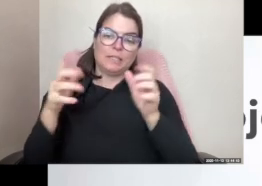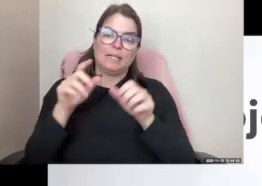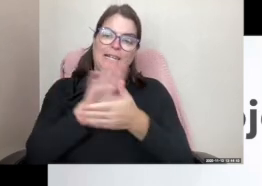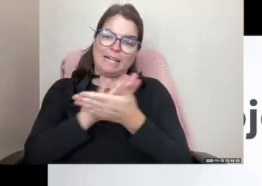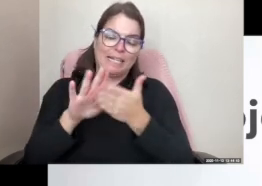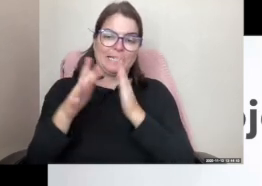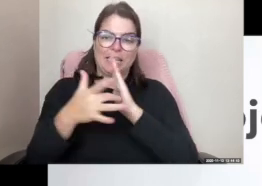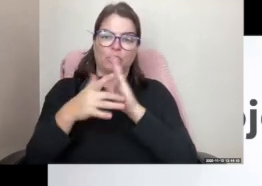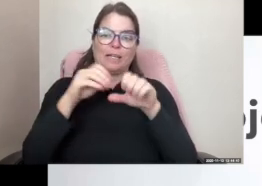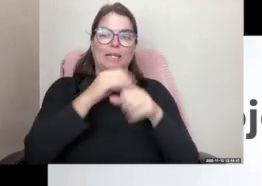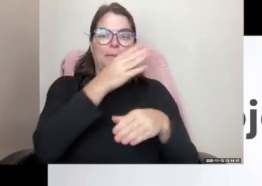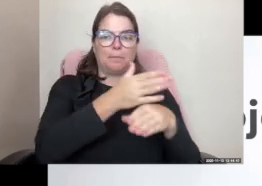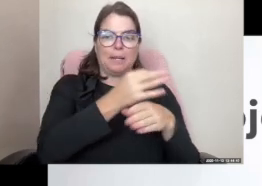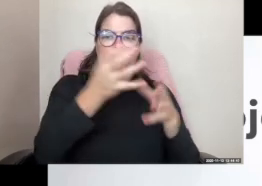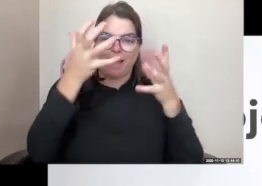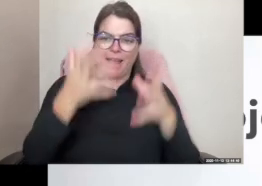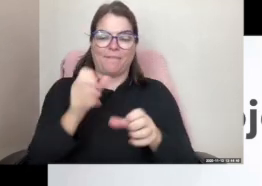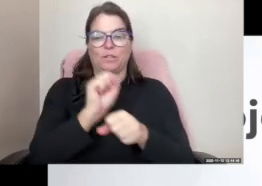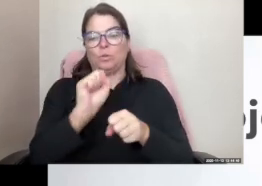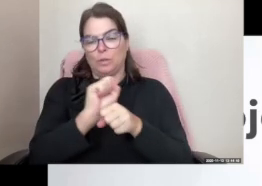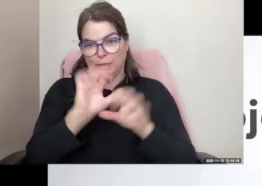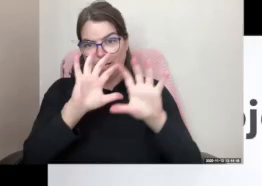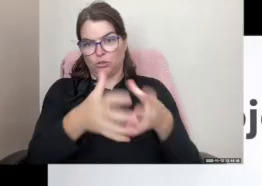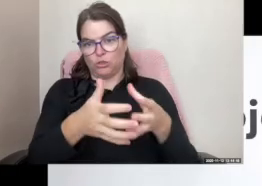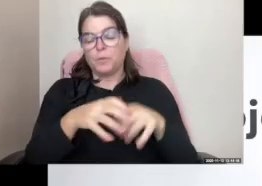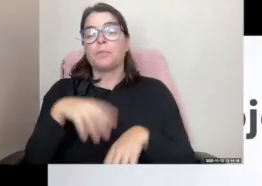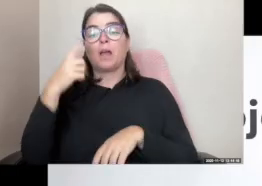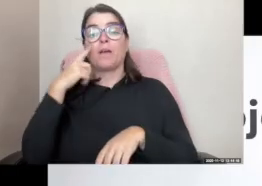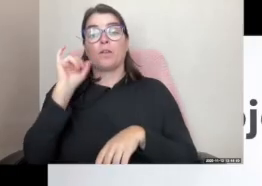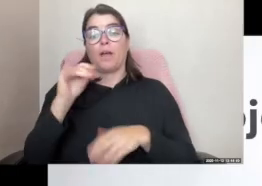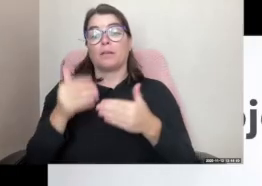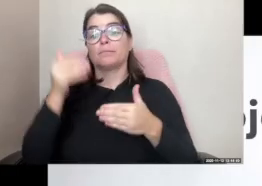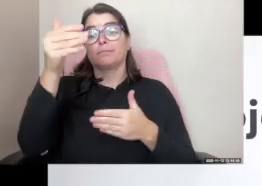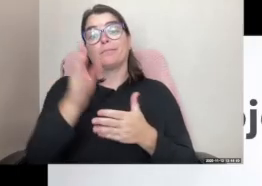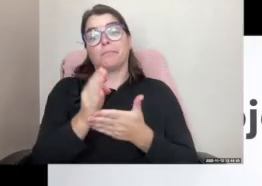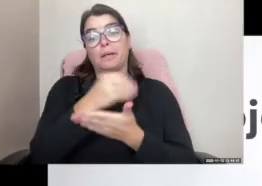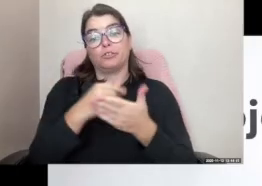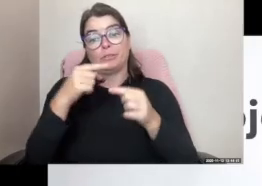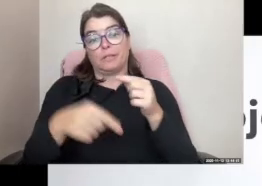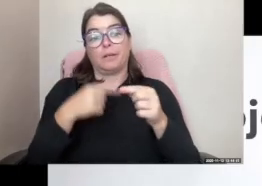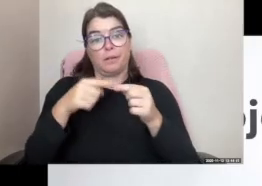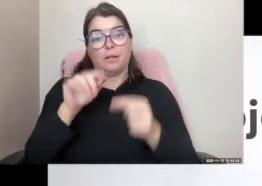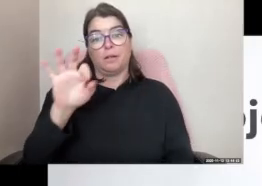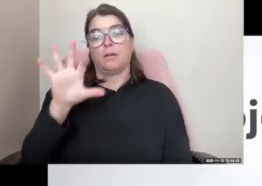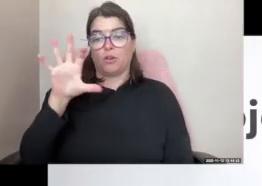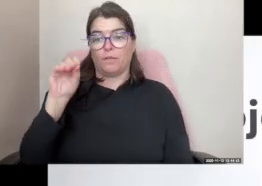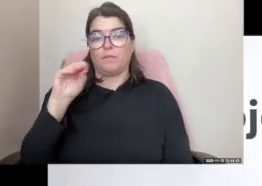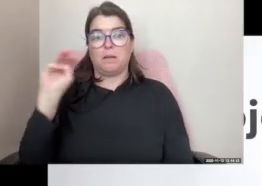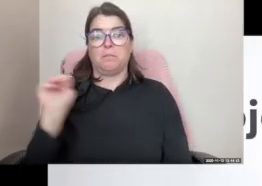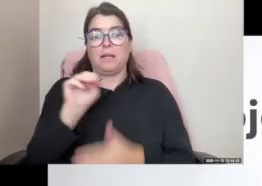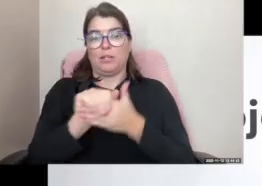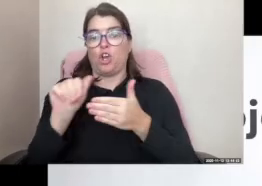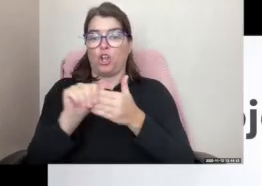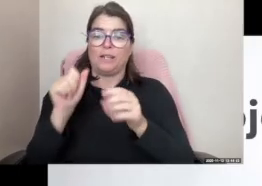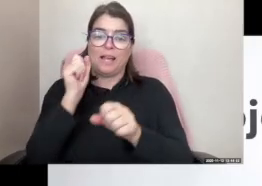funding. CARB administers 4 key projects and programs needing additional support to sustain momentum and deploying cleaner technologies